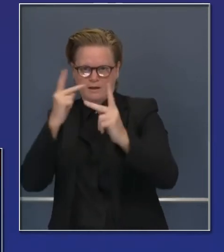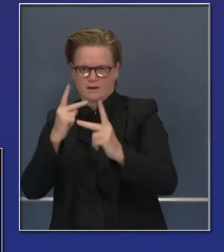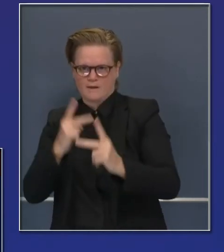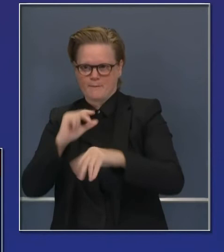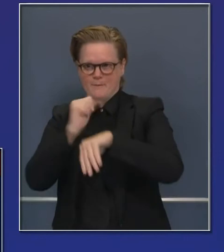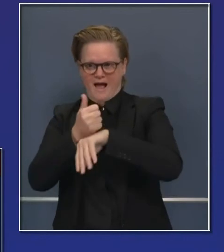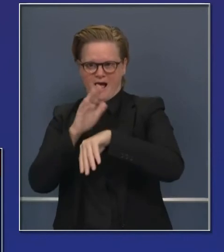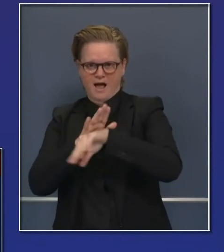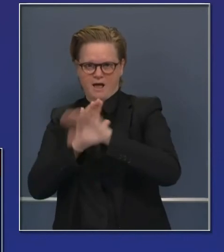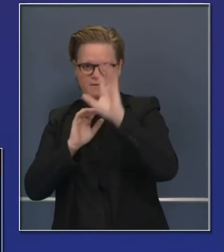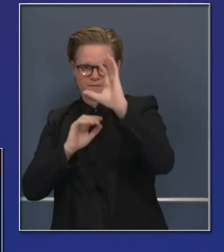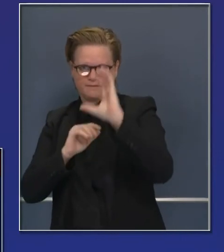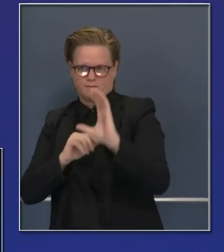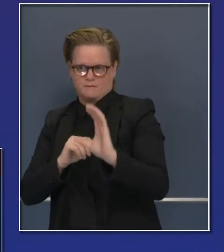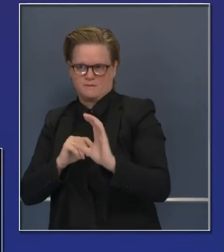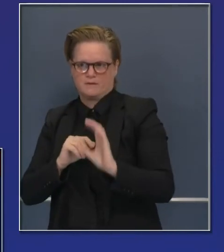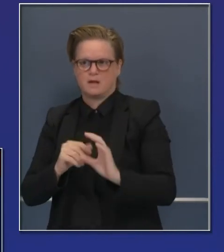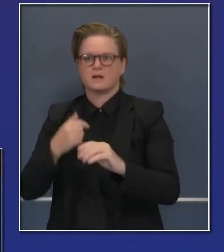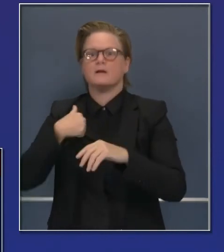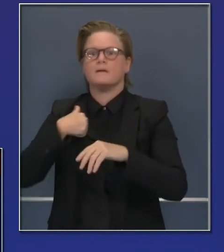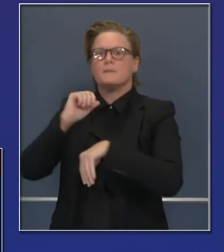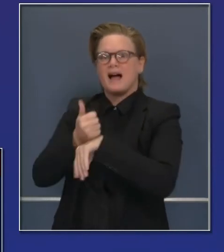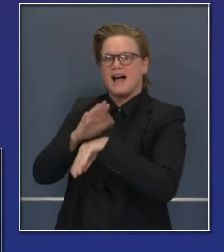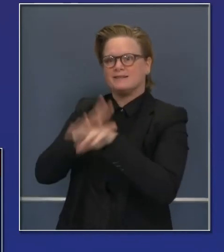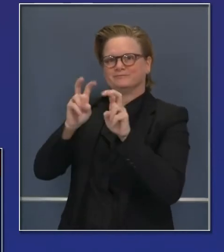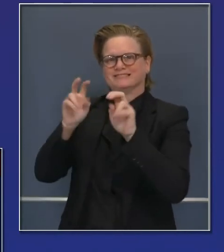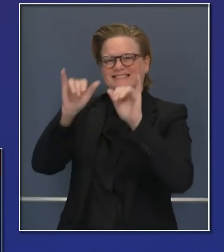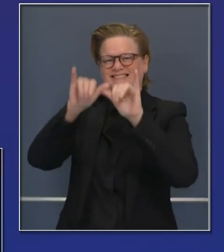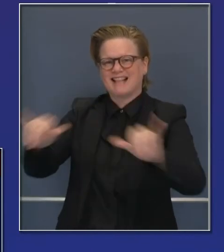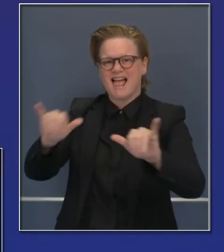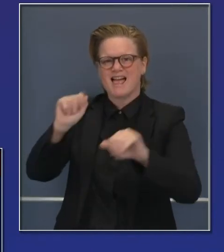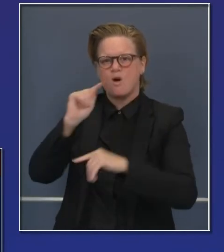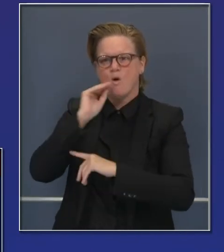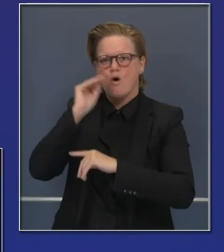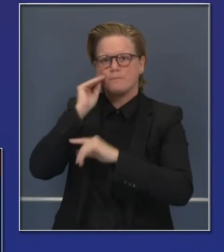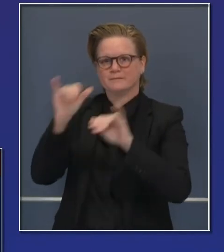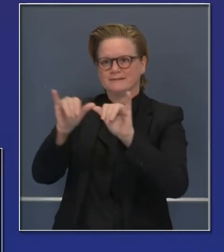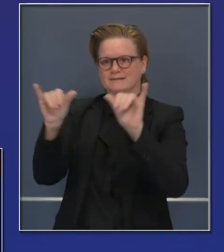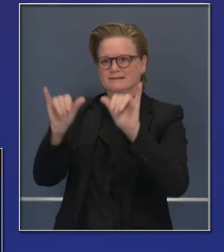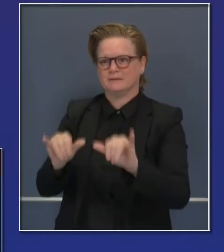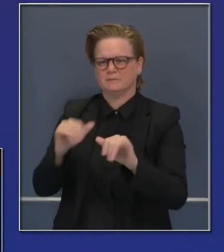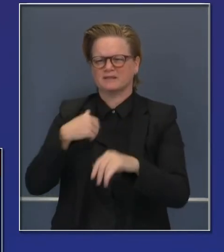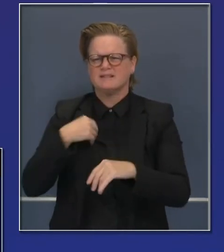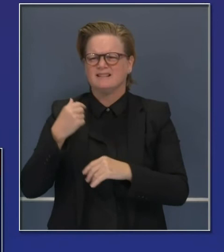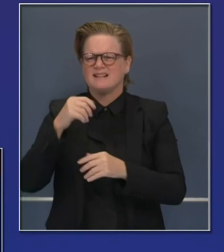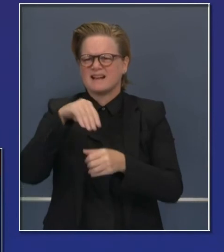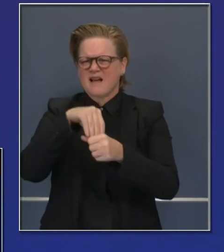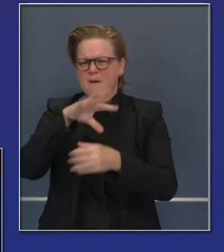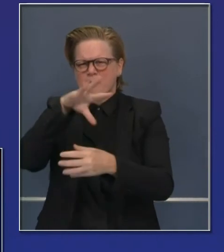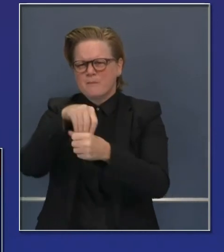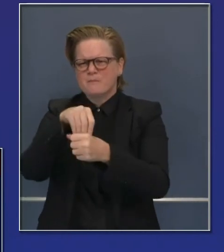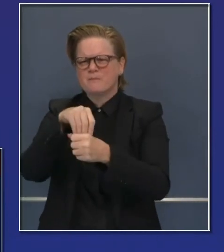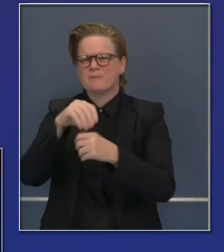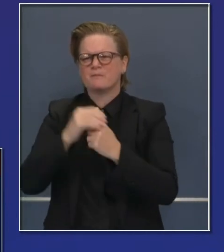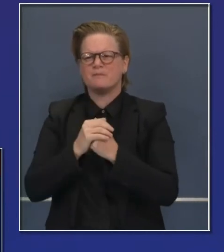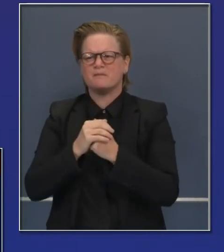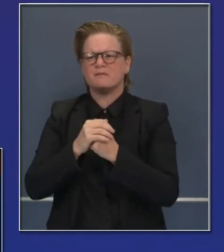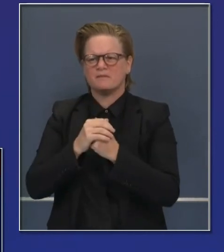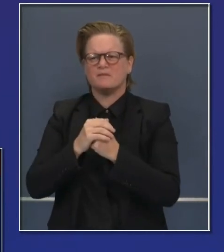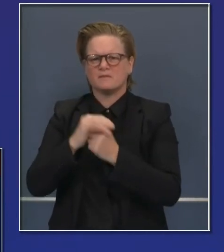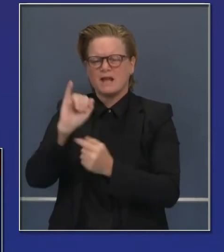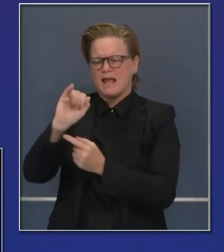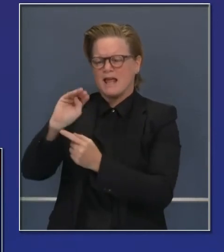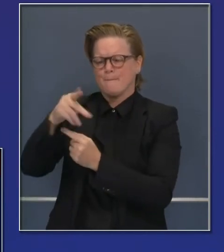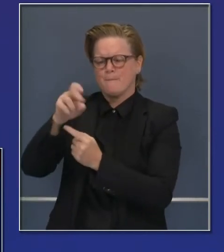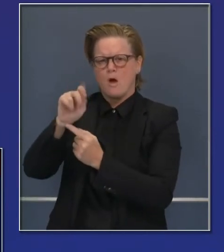California. You may recall a number of months back in Imperial County, we had a situation where their ICUs and